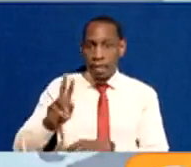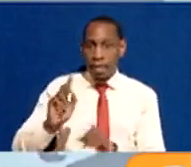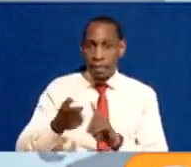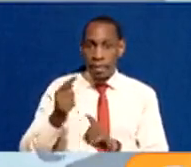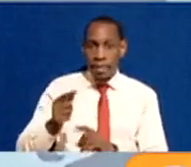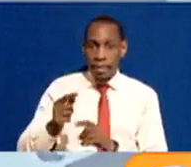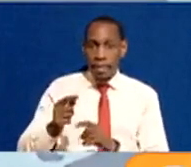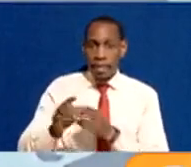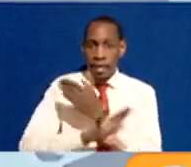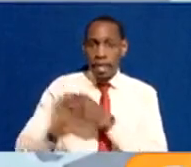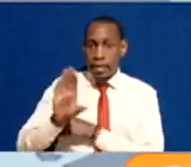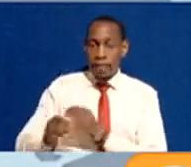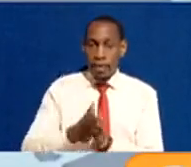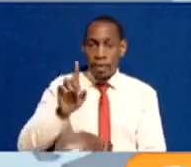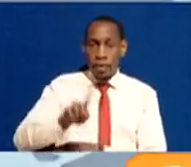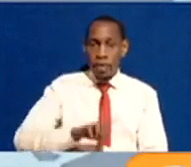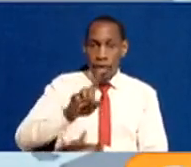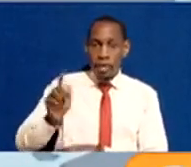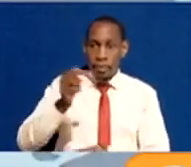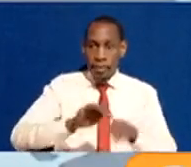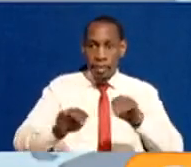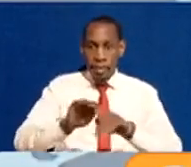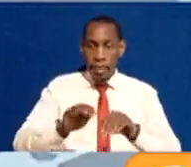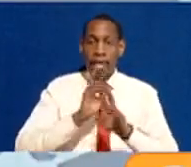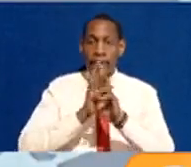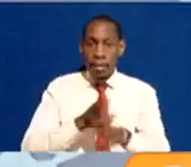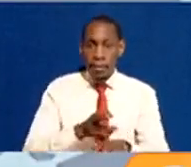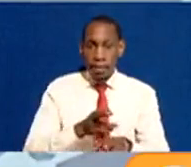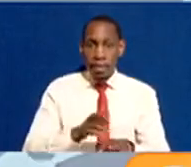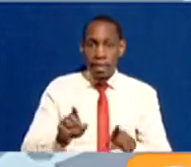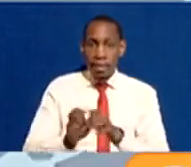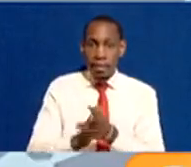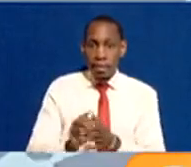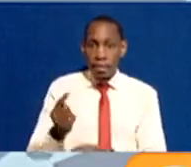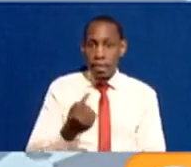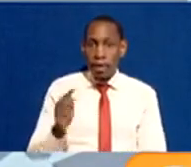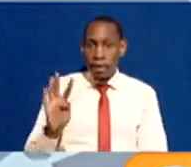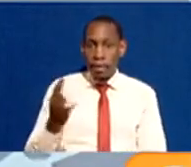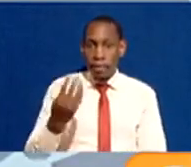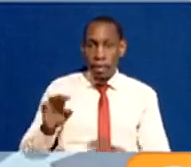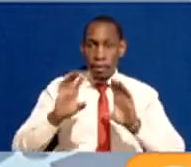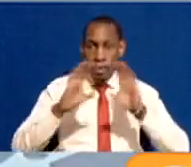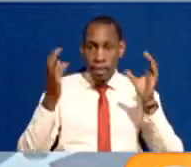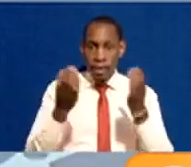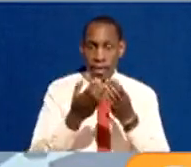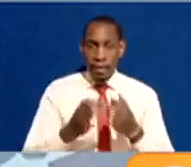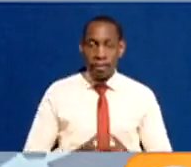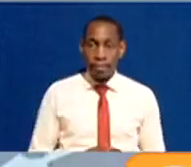in Africa to annul a presidential election outcome and only the fourth in the